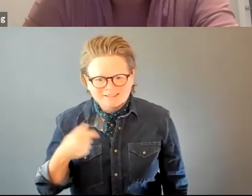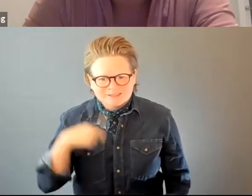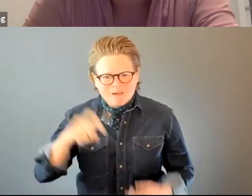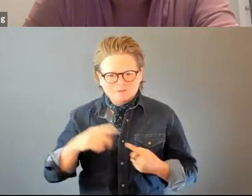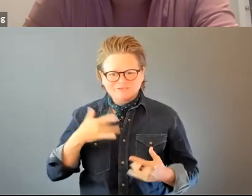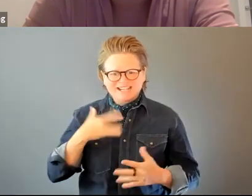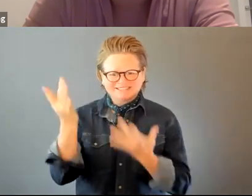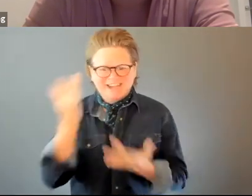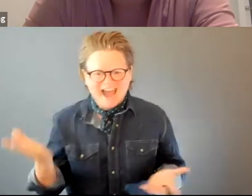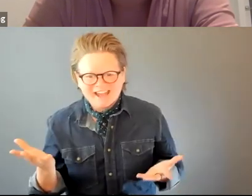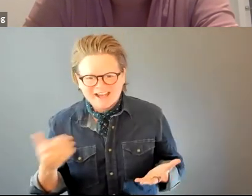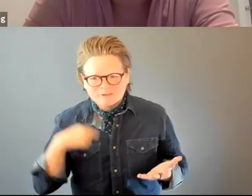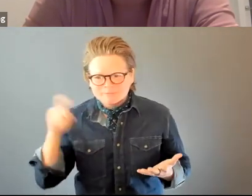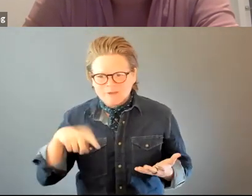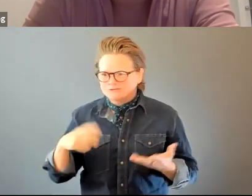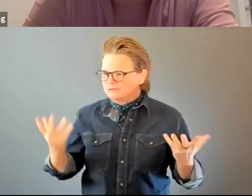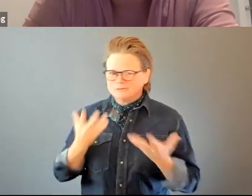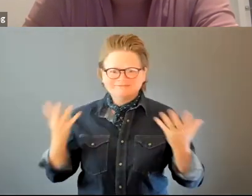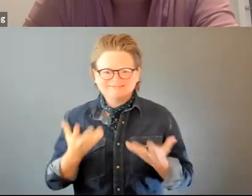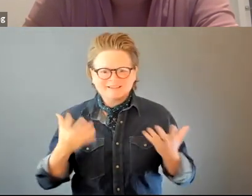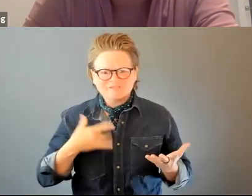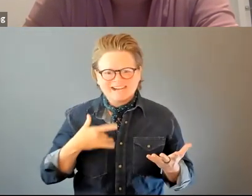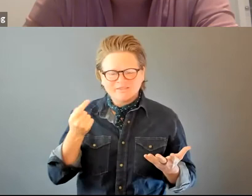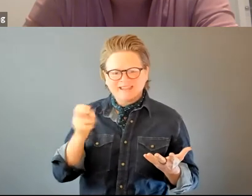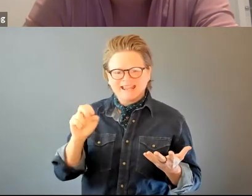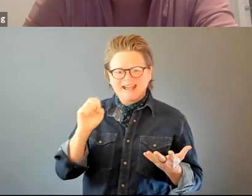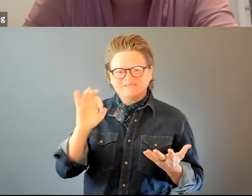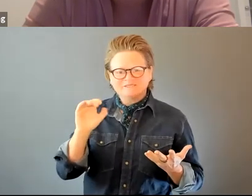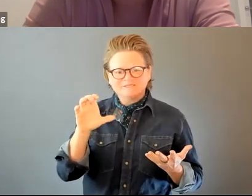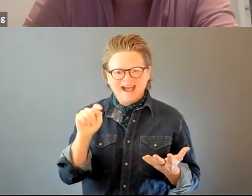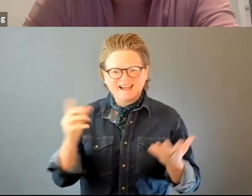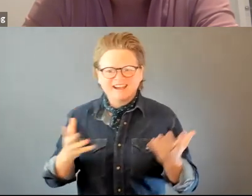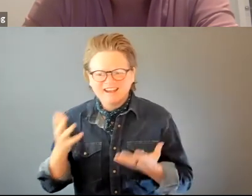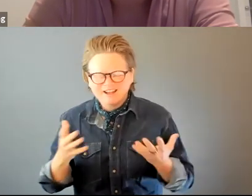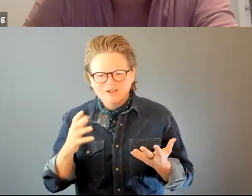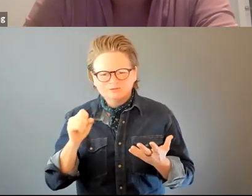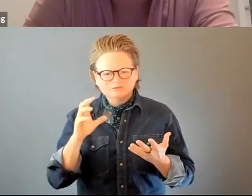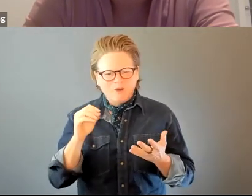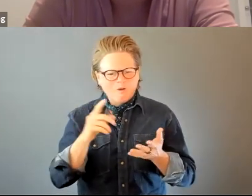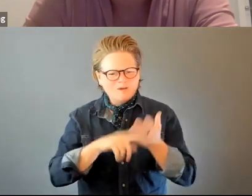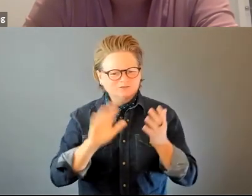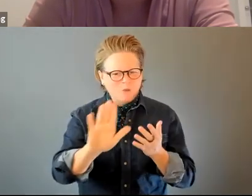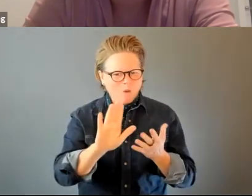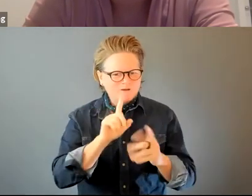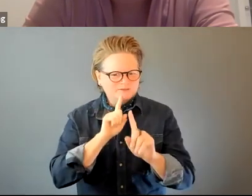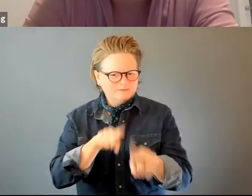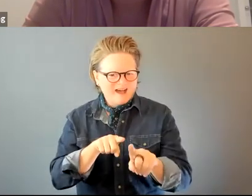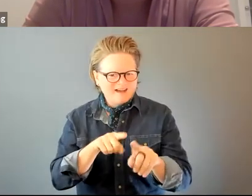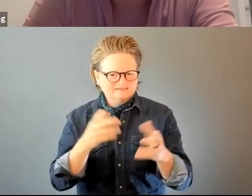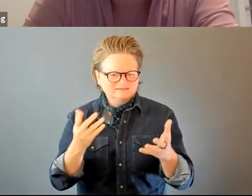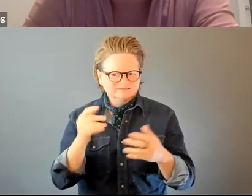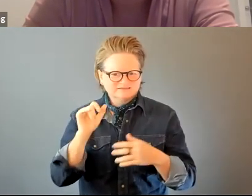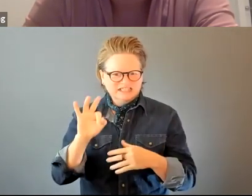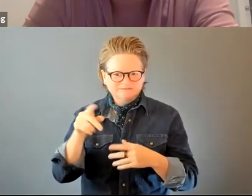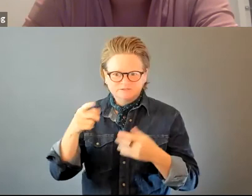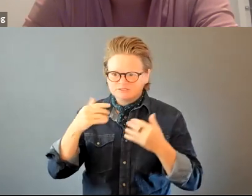because I'm supposed to feel something. I'm supposed to be sick. I'm supposed to get some kind of effect. So